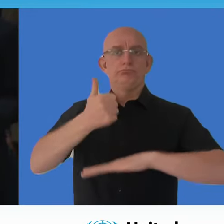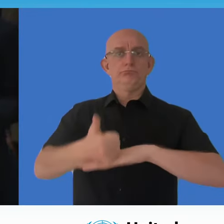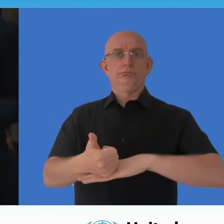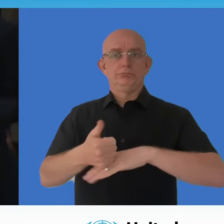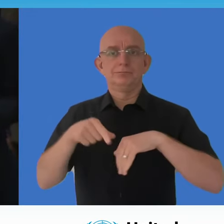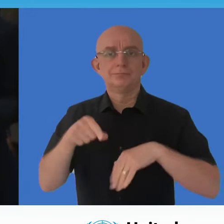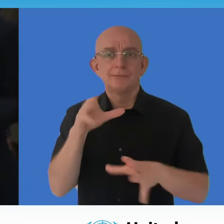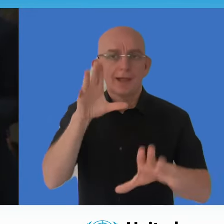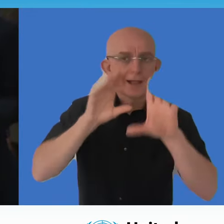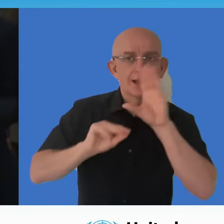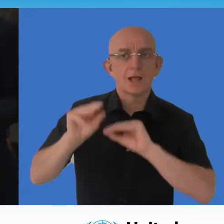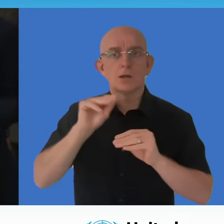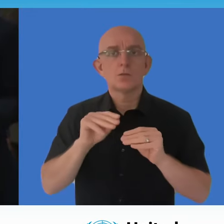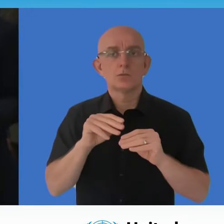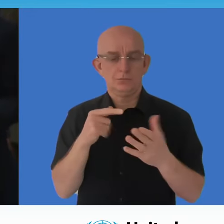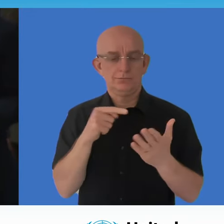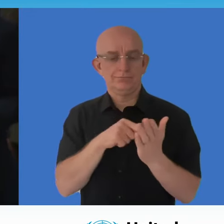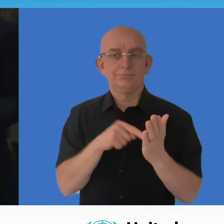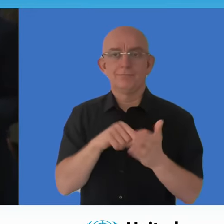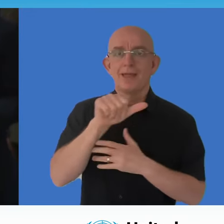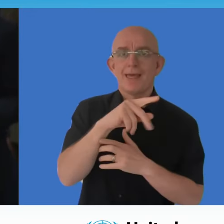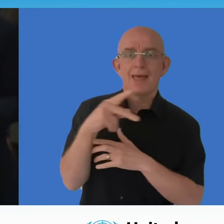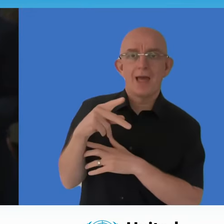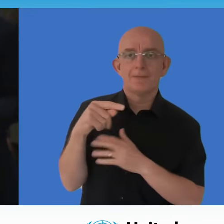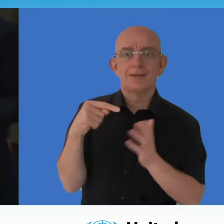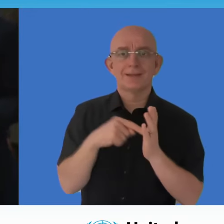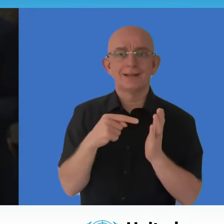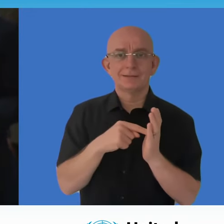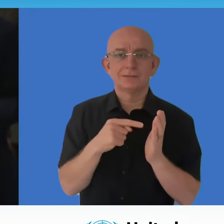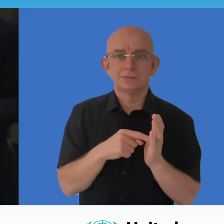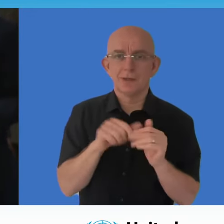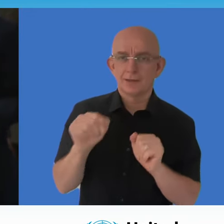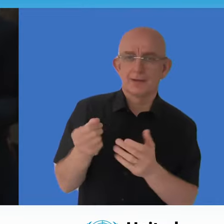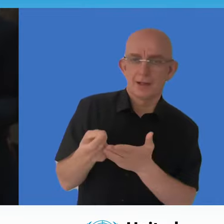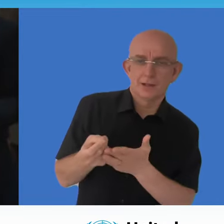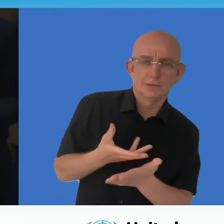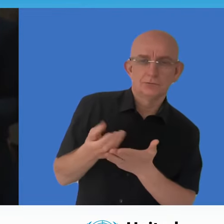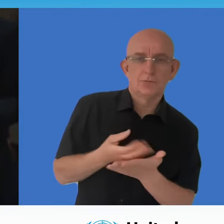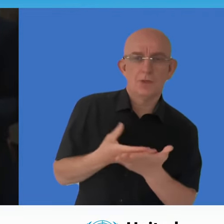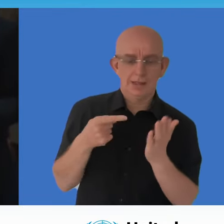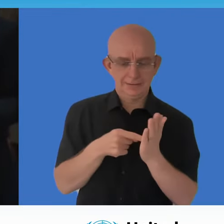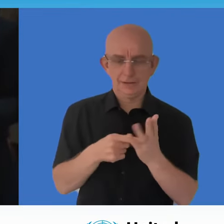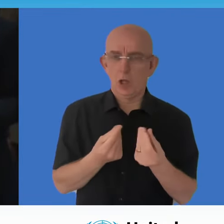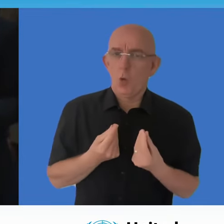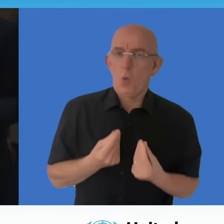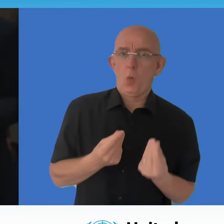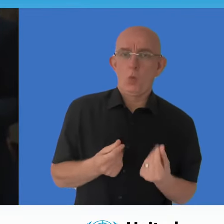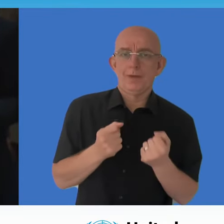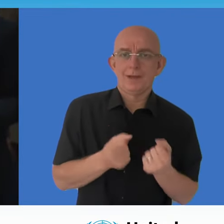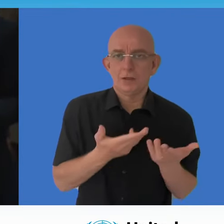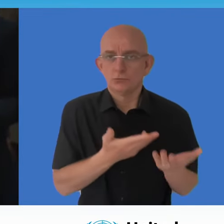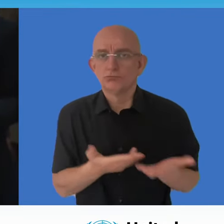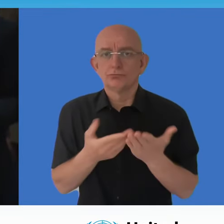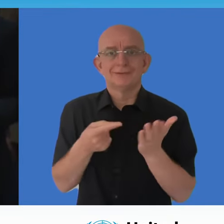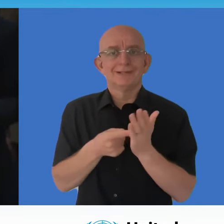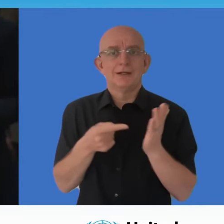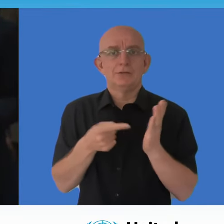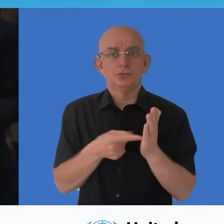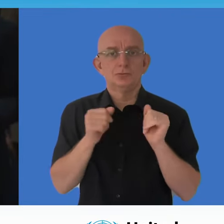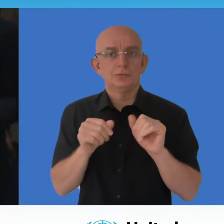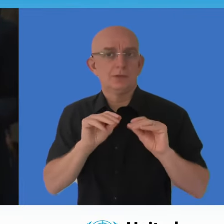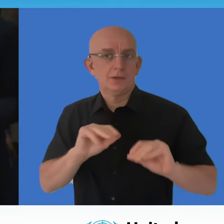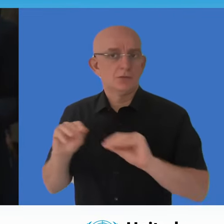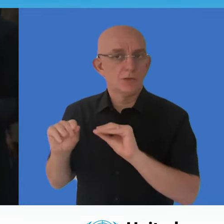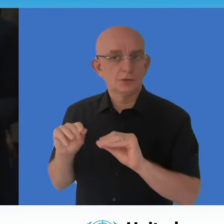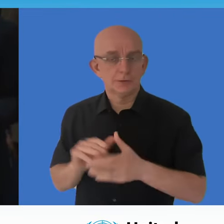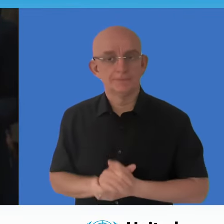you explain to us how we can utilize technology and educational innovations to strengthen resilience